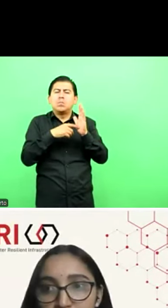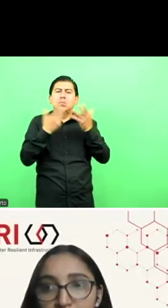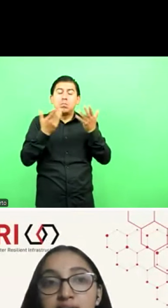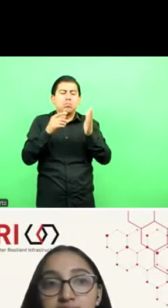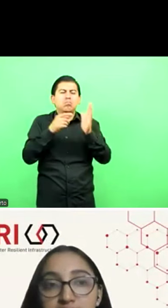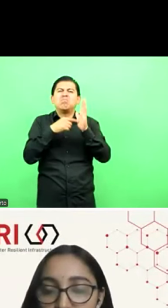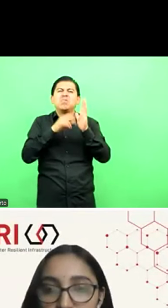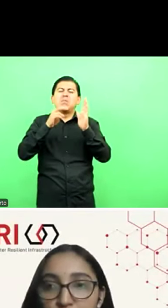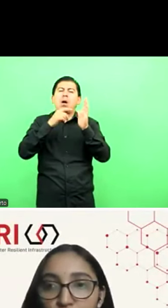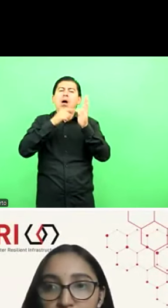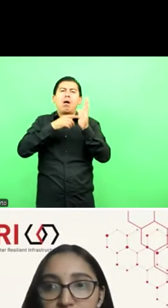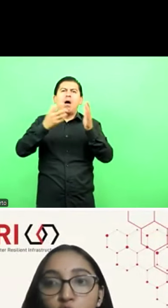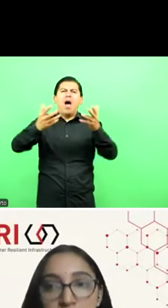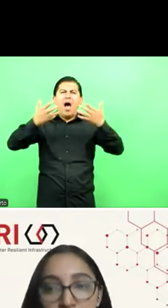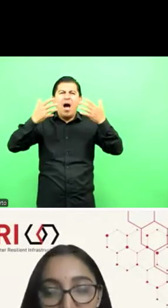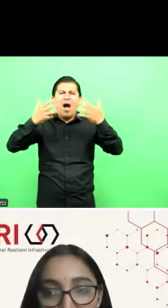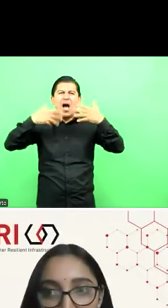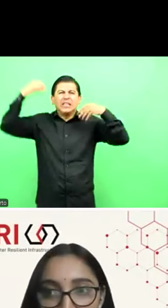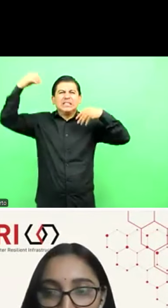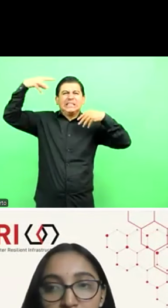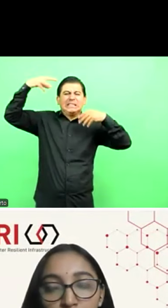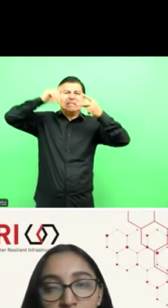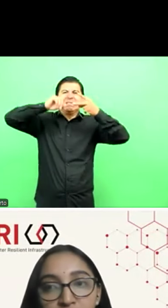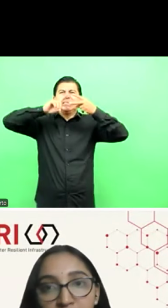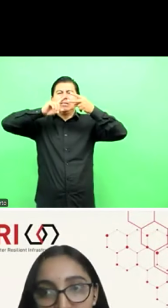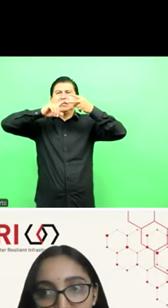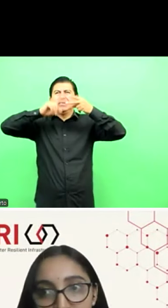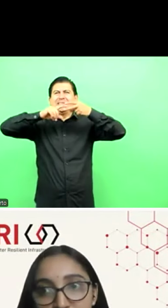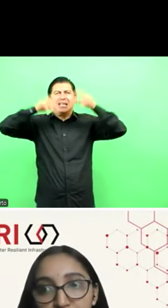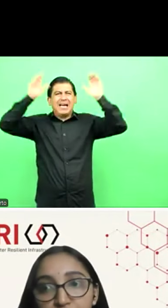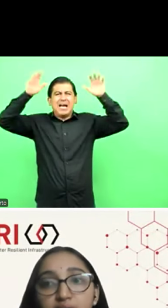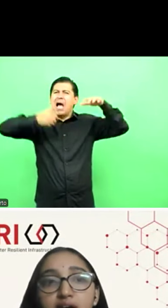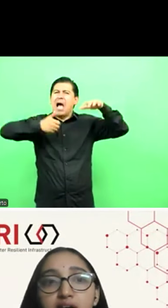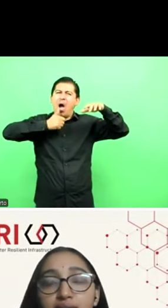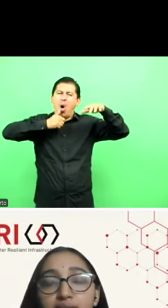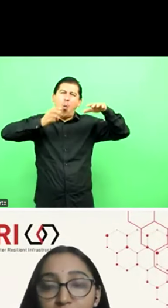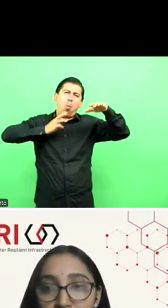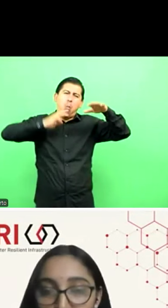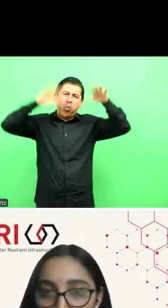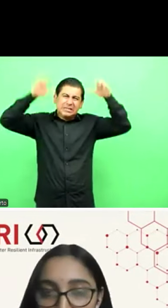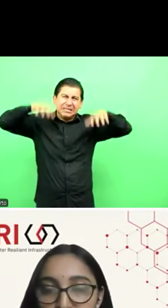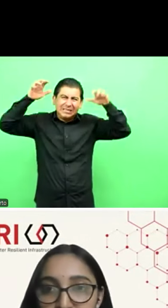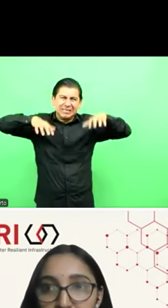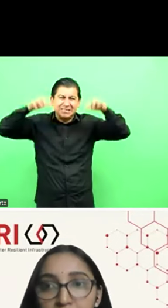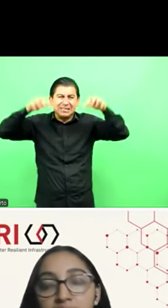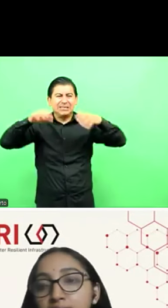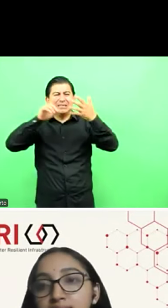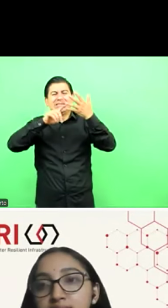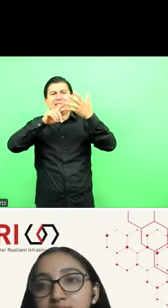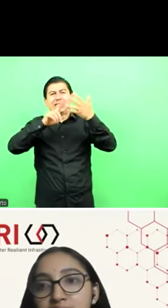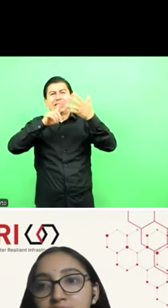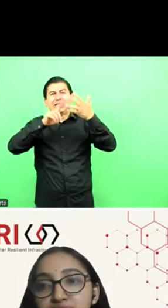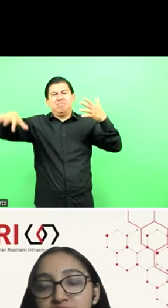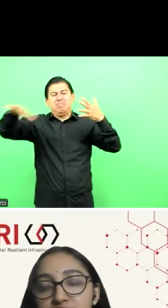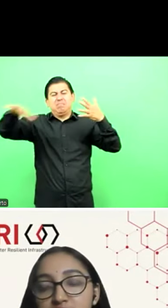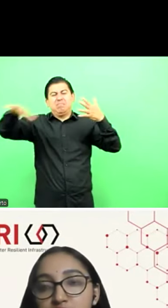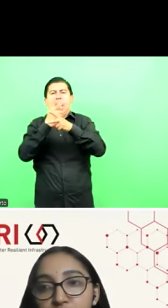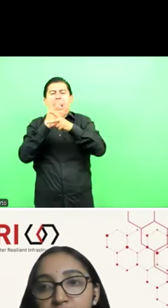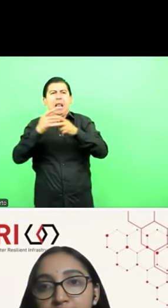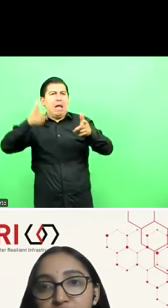security. Sectors in focus, hospital was one among the 5 sectors we welcomed proposals from. And the themes